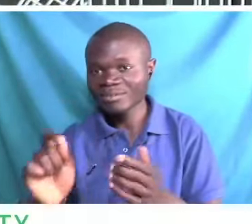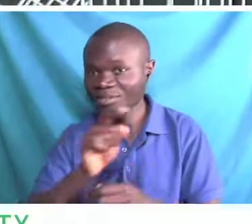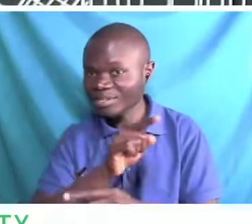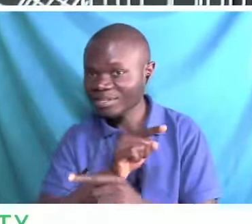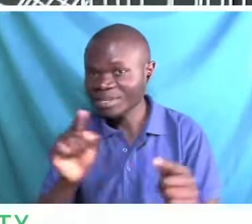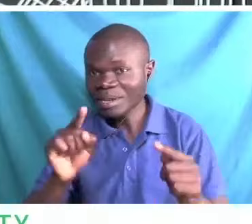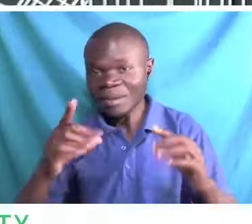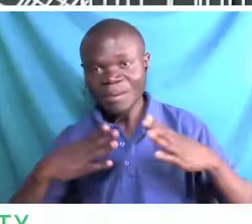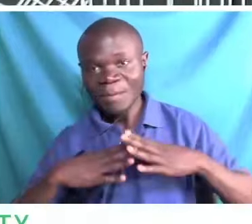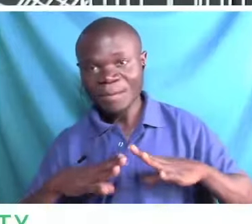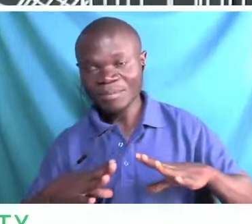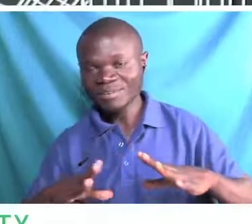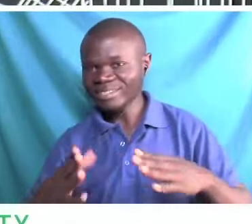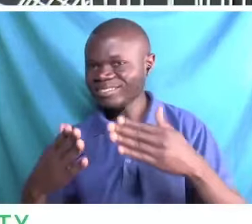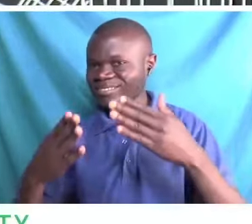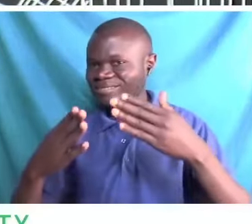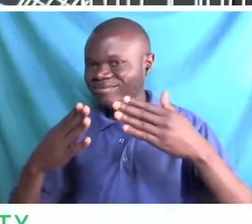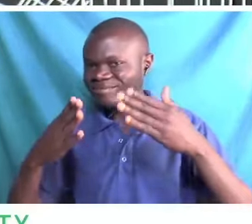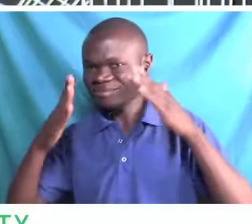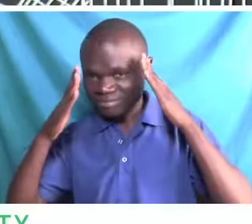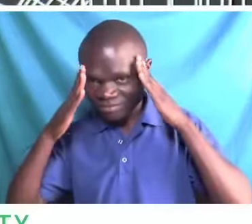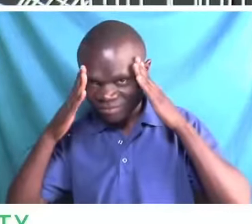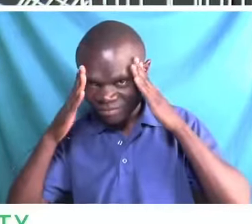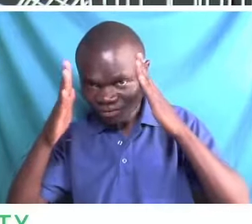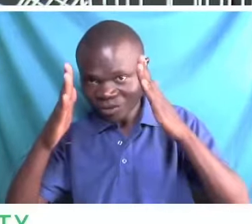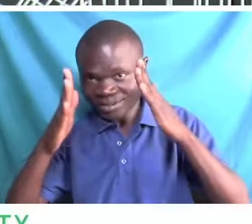them, set your hearts there on things,